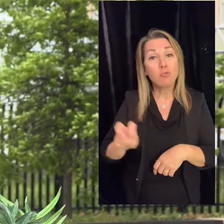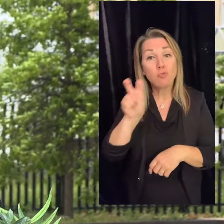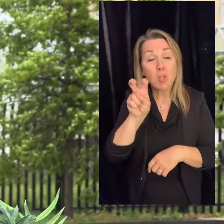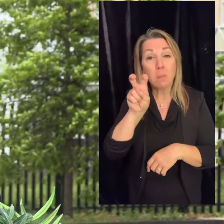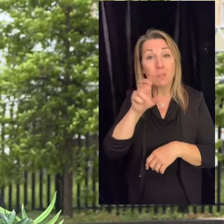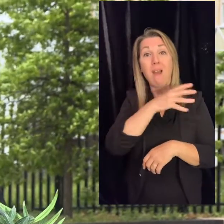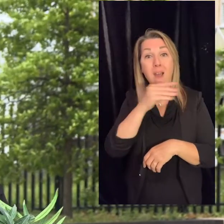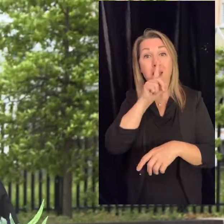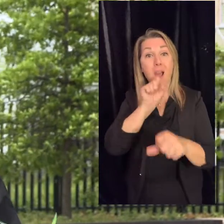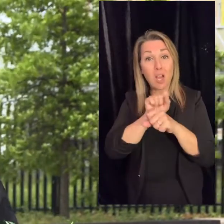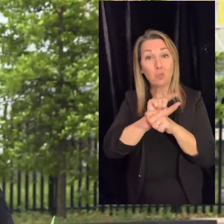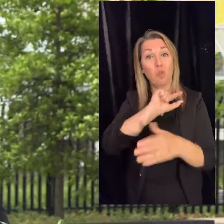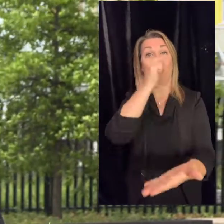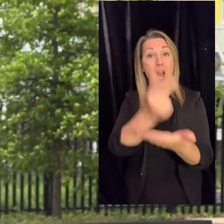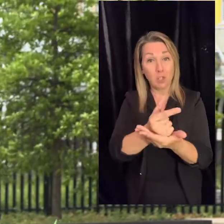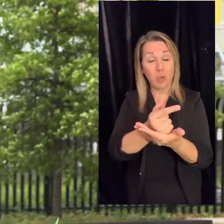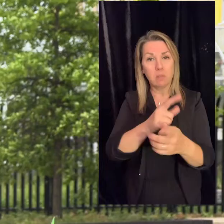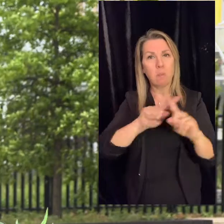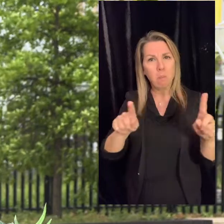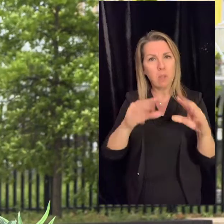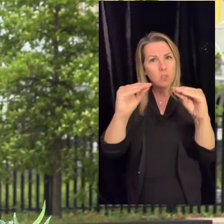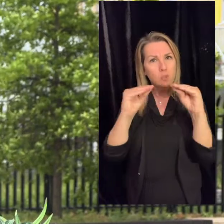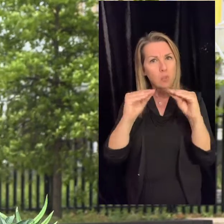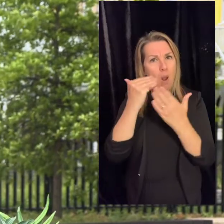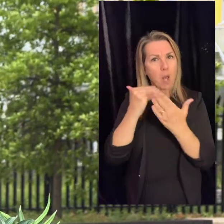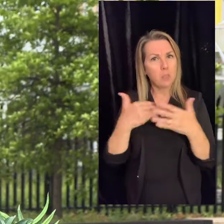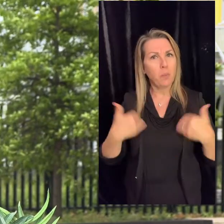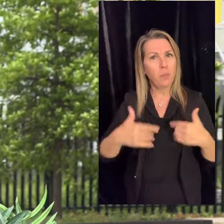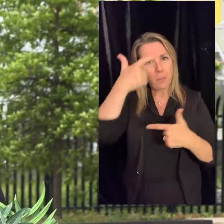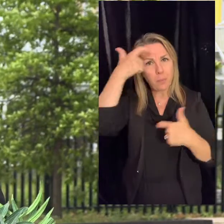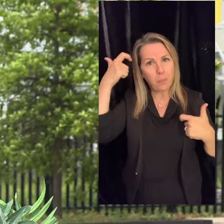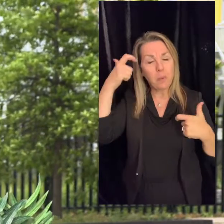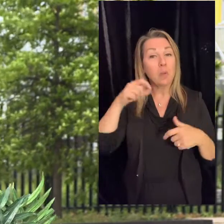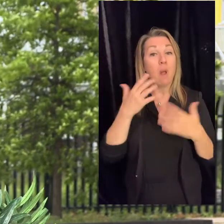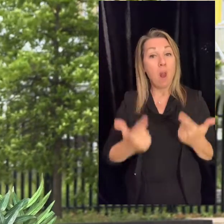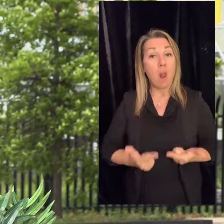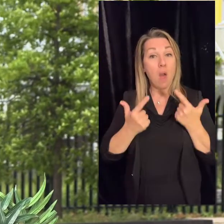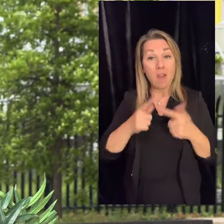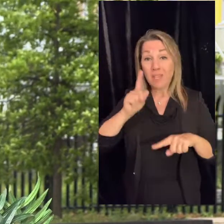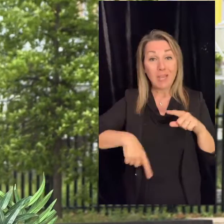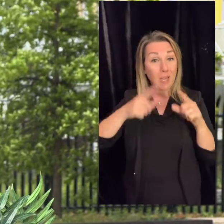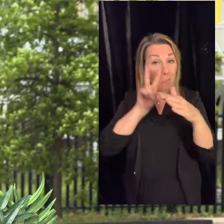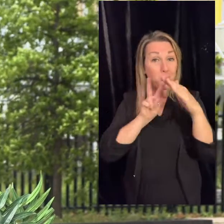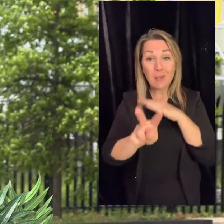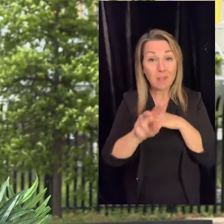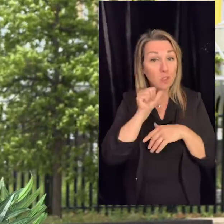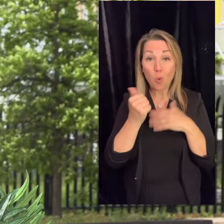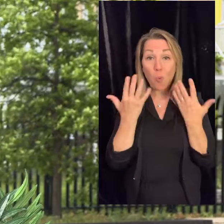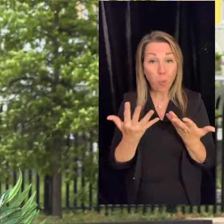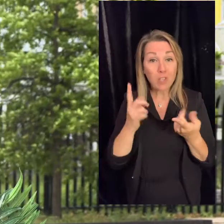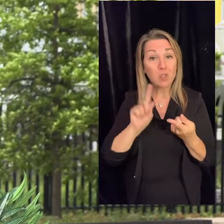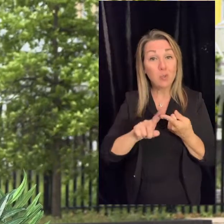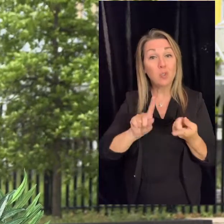us a lesson that only a life experience can teach us. Life is unpredictable, so don't wait. Don't wait to start that new life.